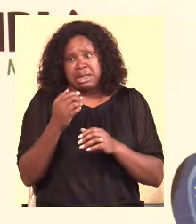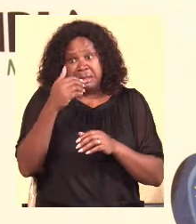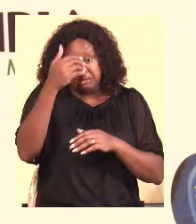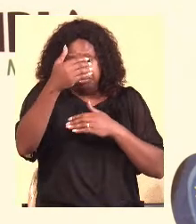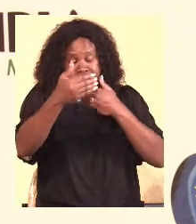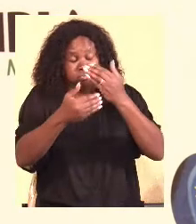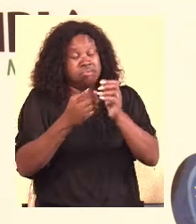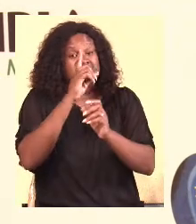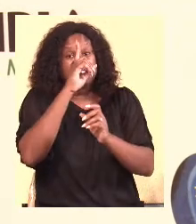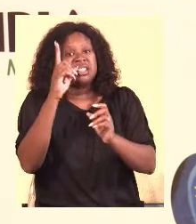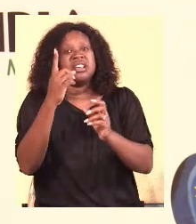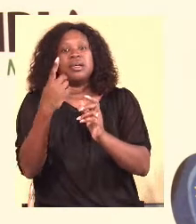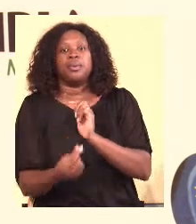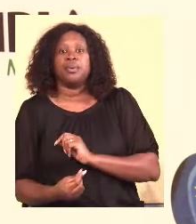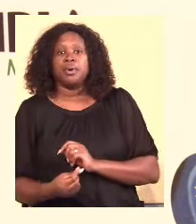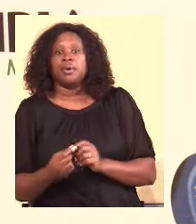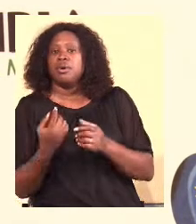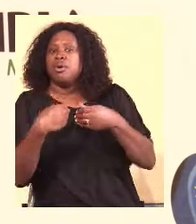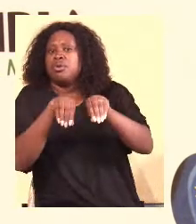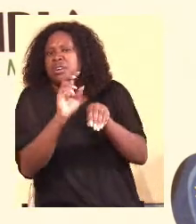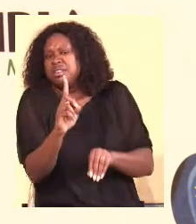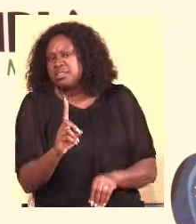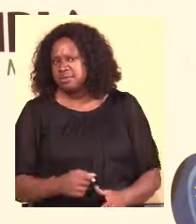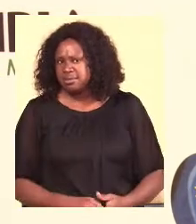do? Thank you, Prof.